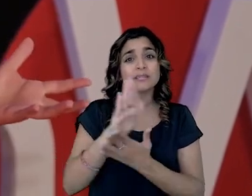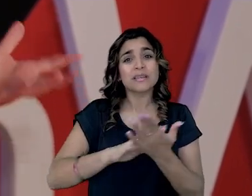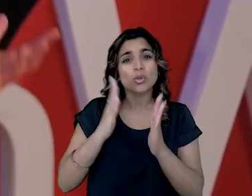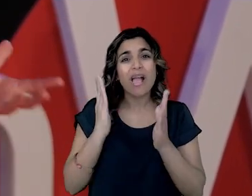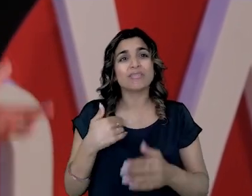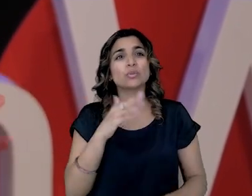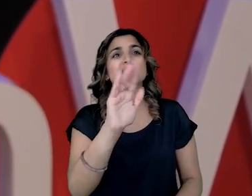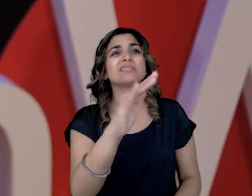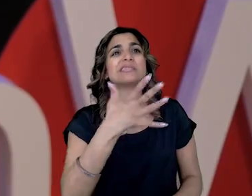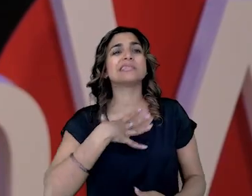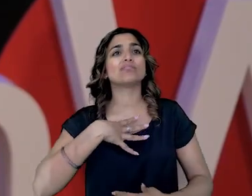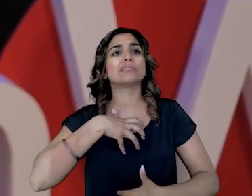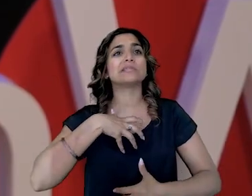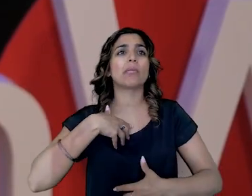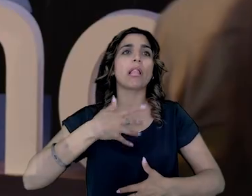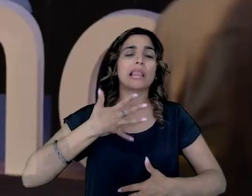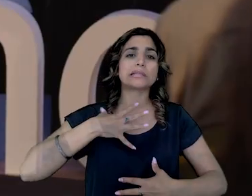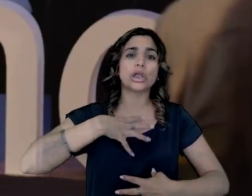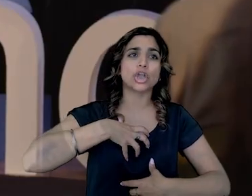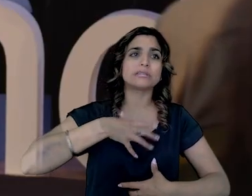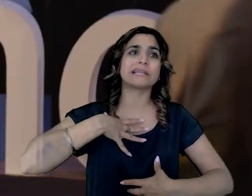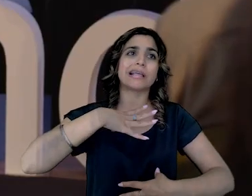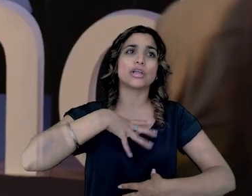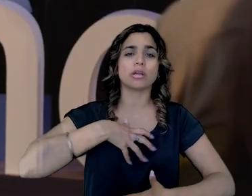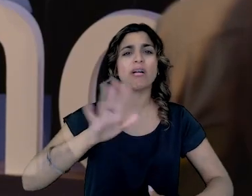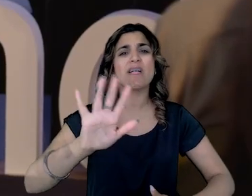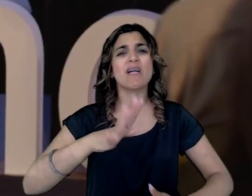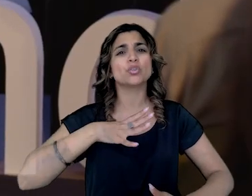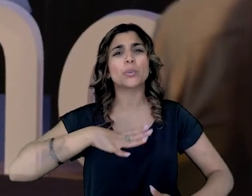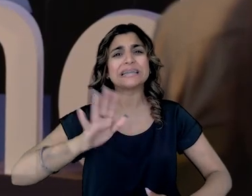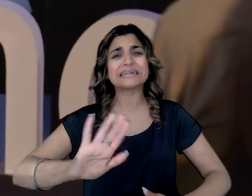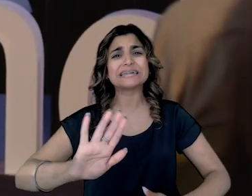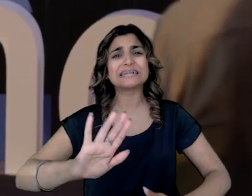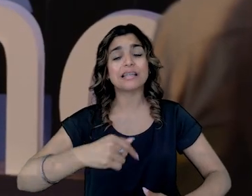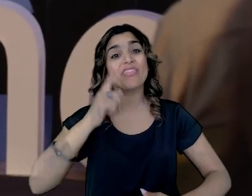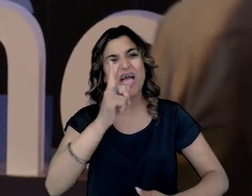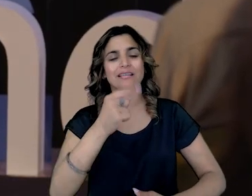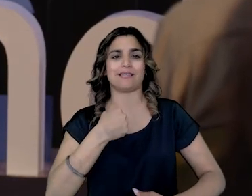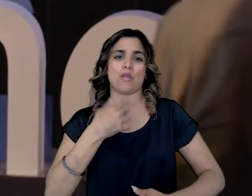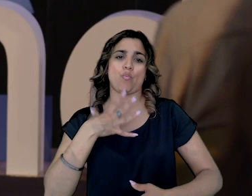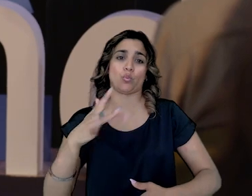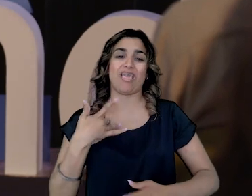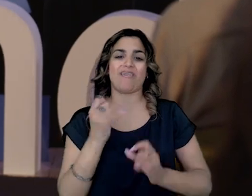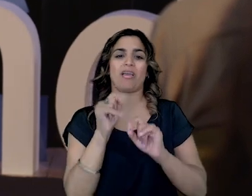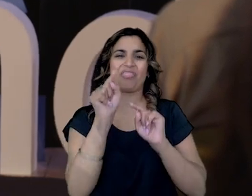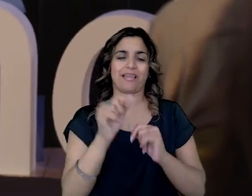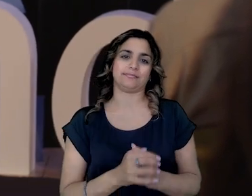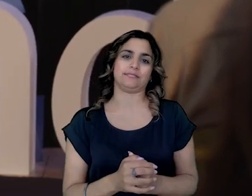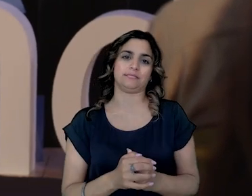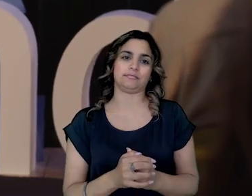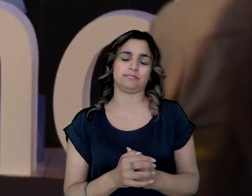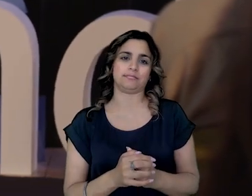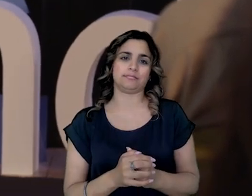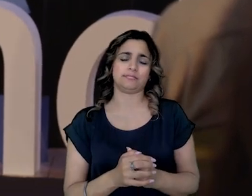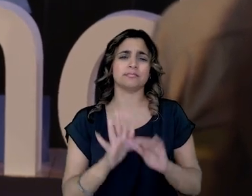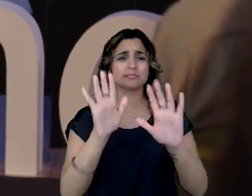need to have to ask for adjustments and that's the world that i want to live in let's face